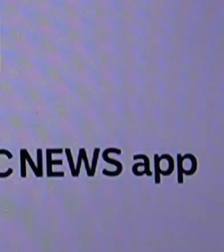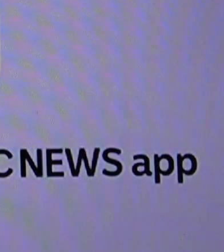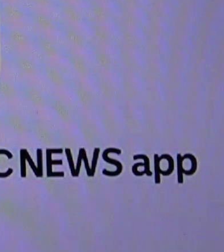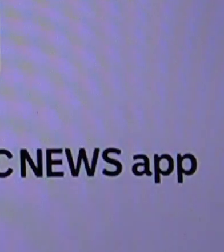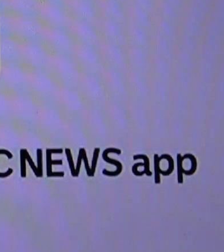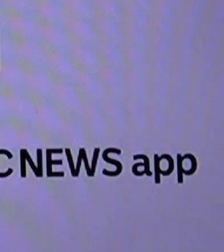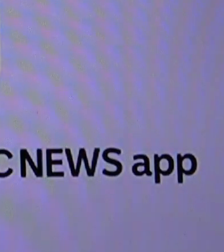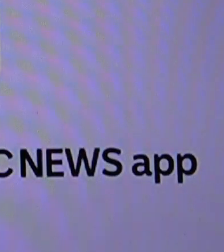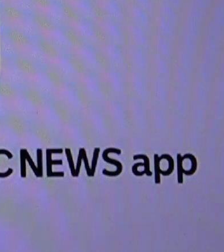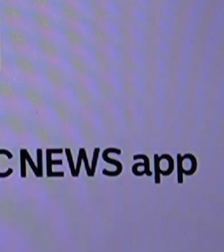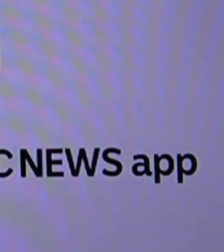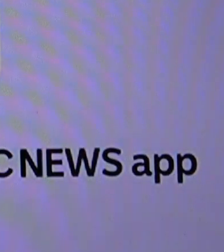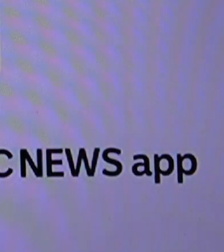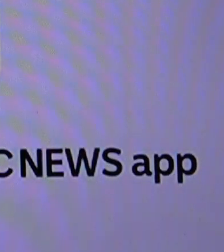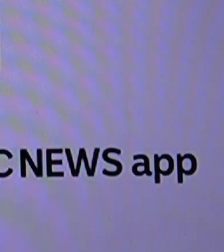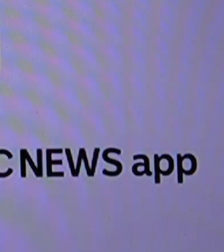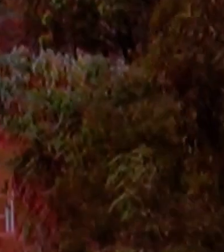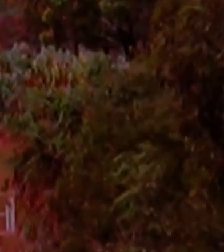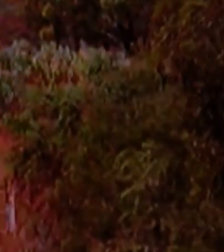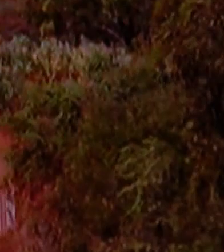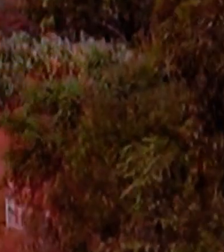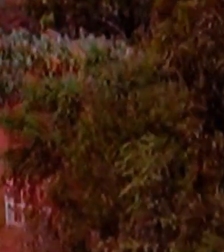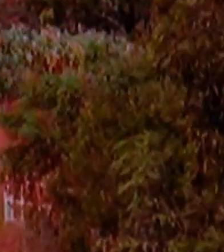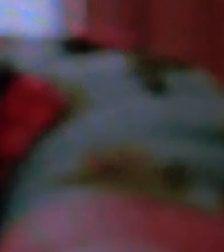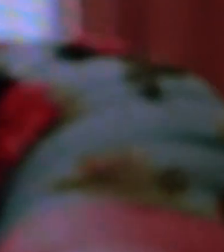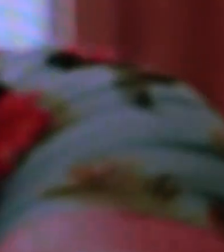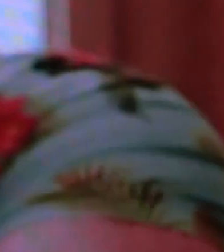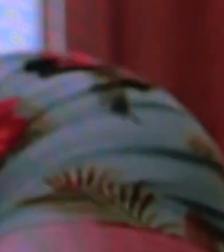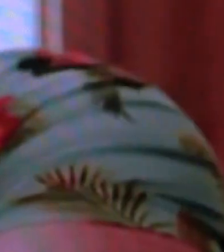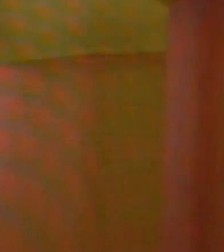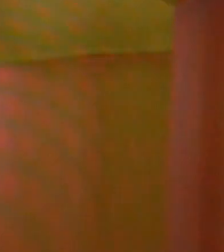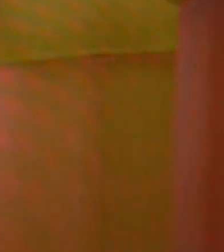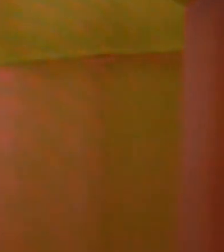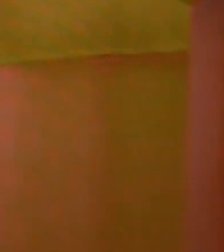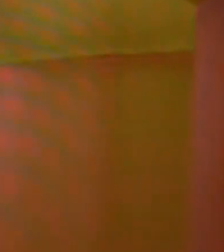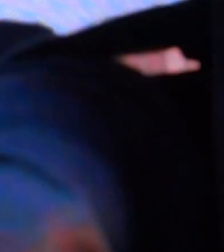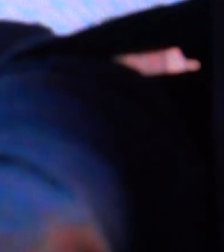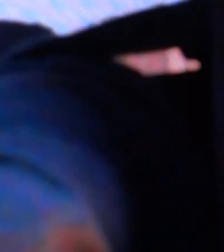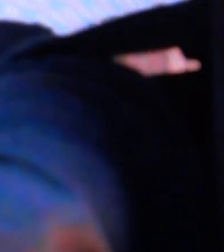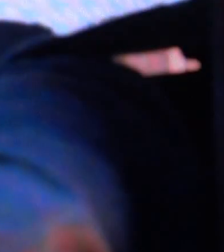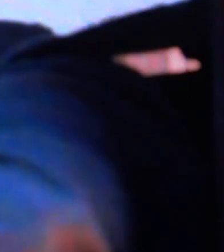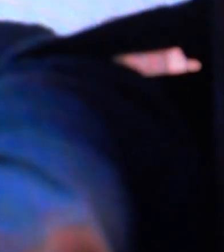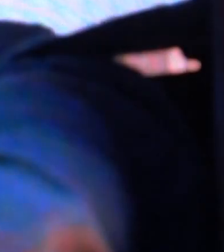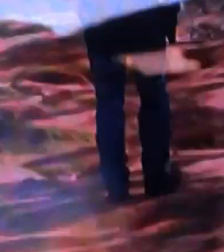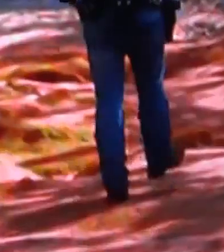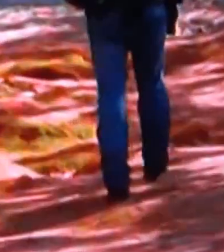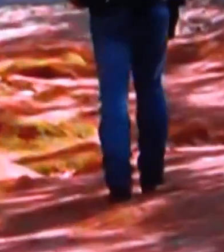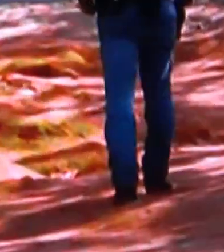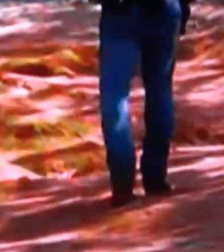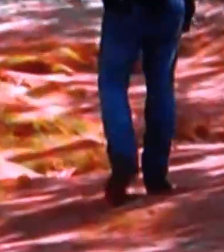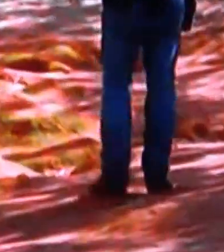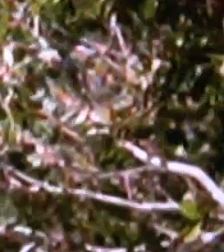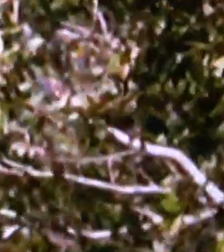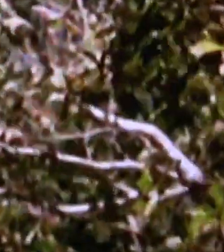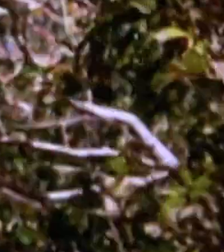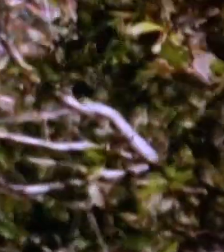news.abc.net.au or download the ABC News app. These are serious people, mate. You need backup. Blood.